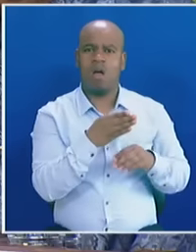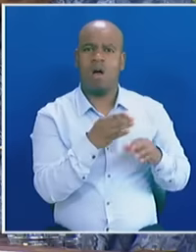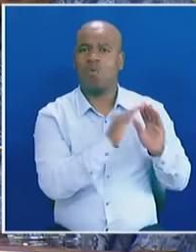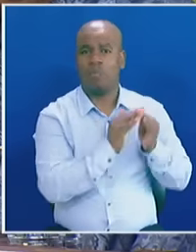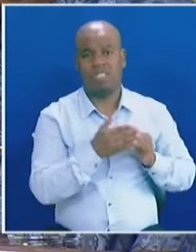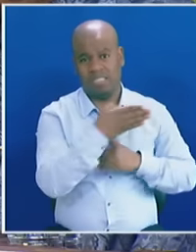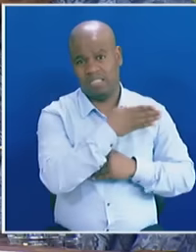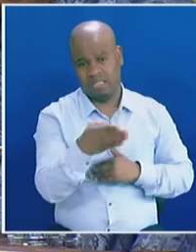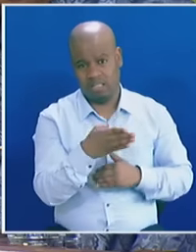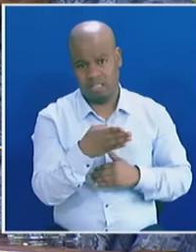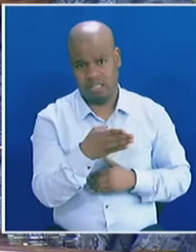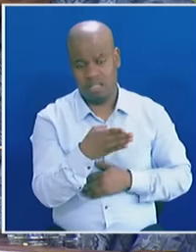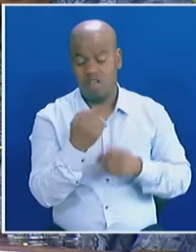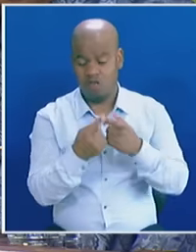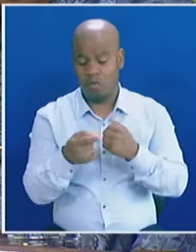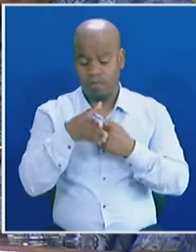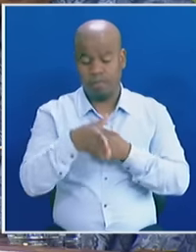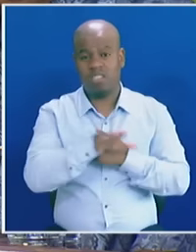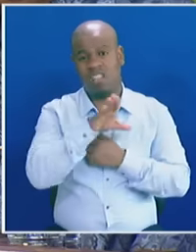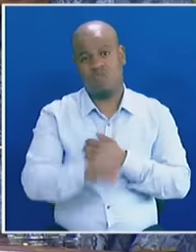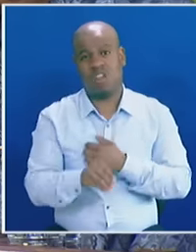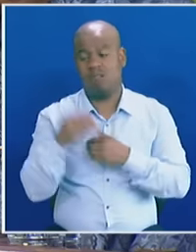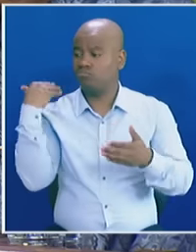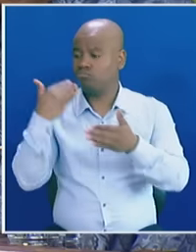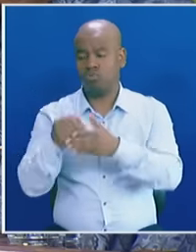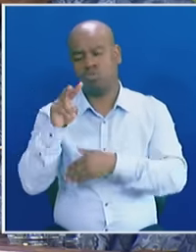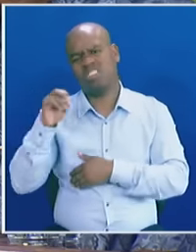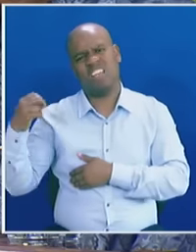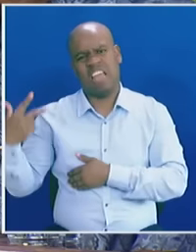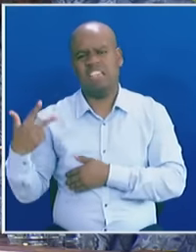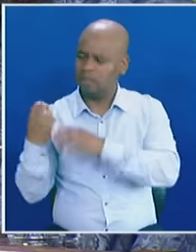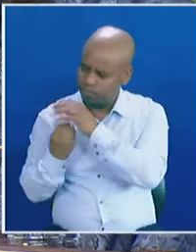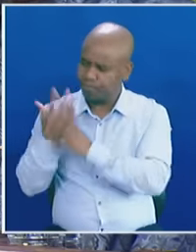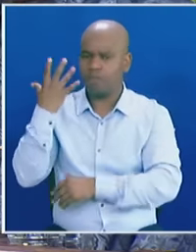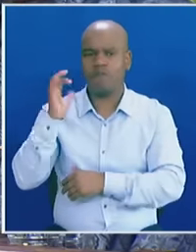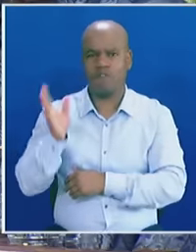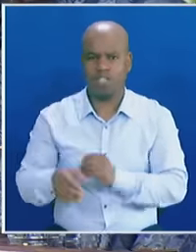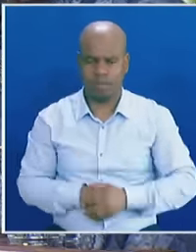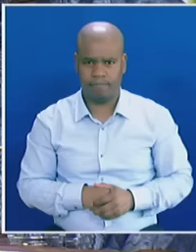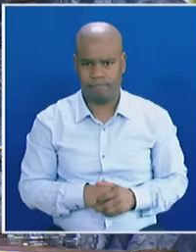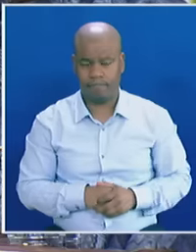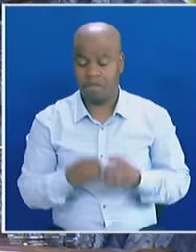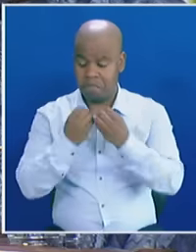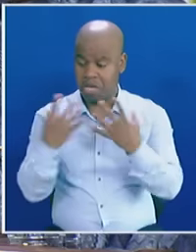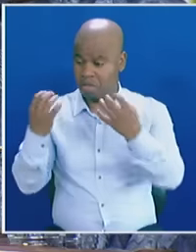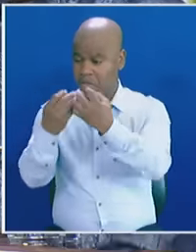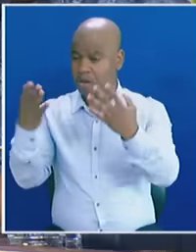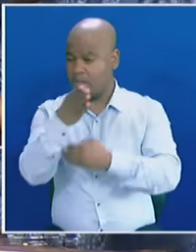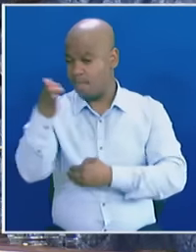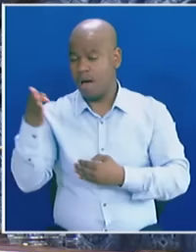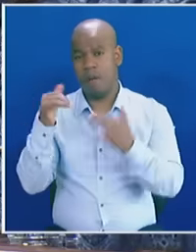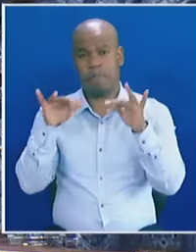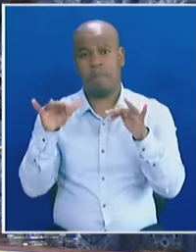persistently perpetrated in South Africa since 2008. Many of our citizens in this